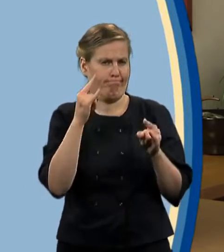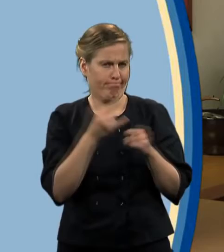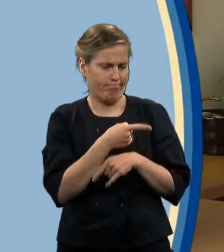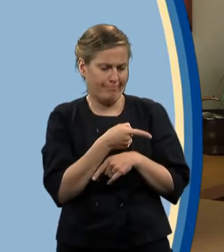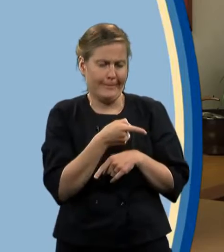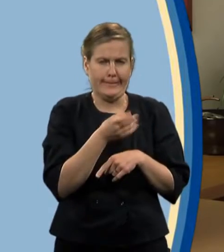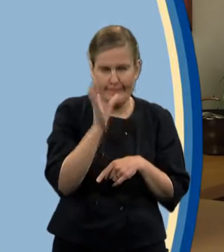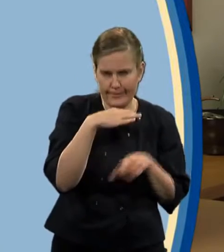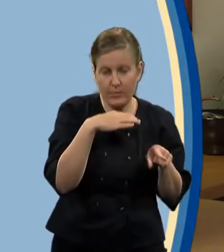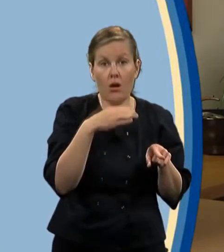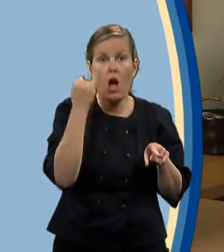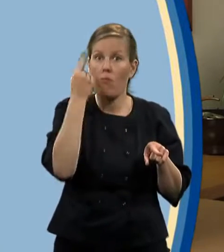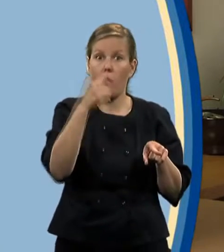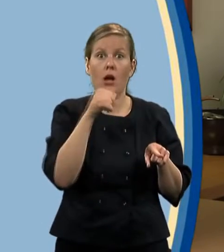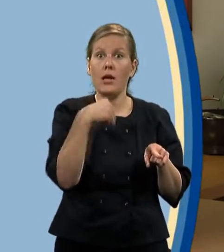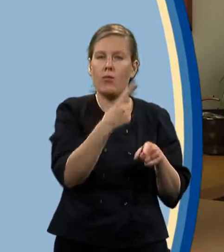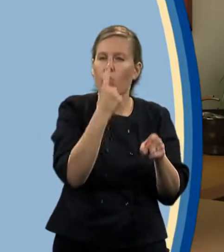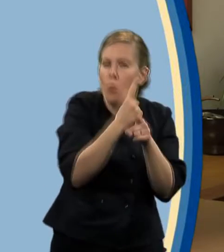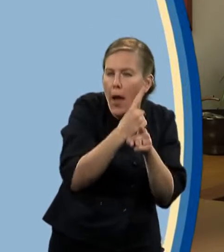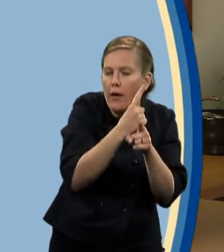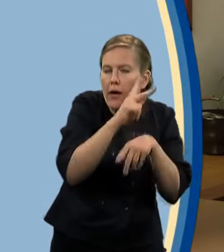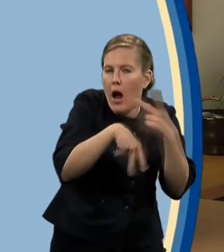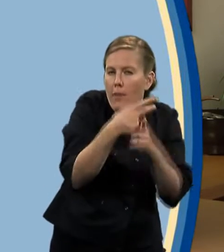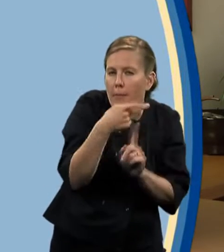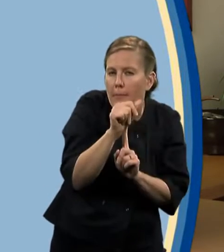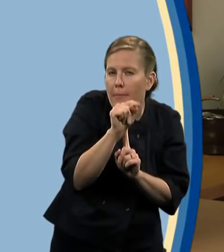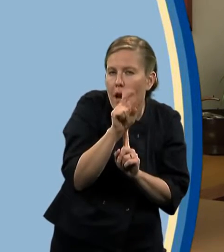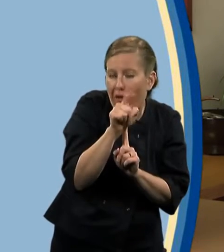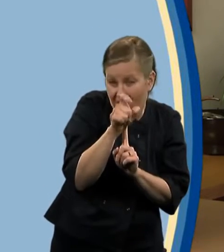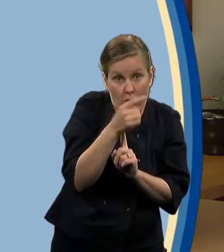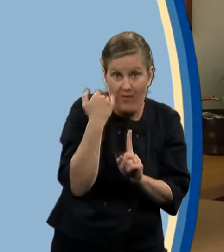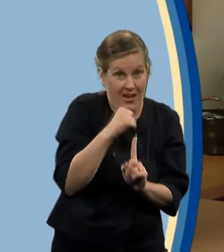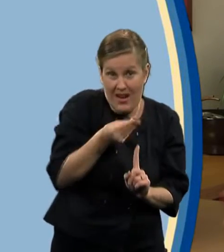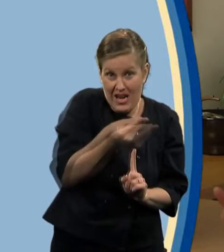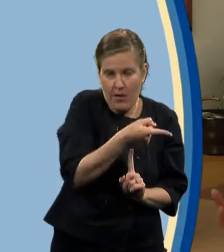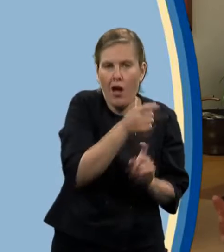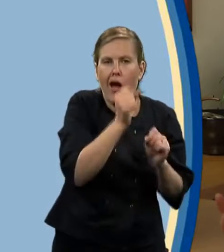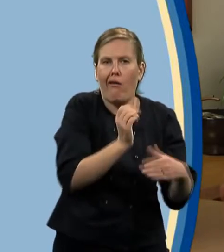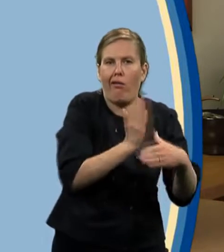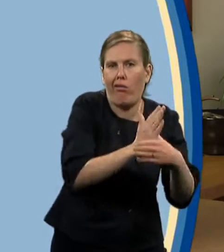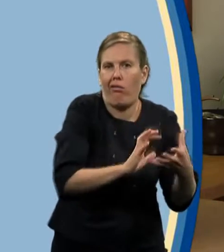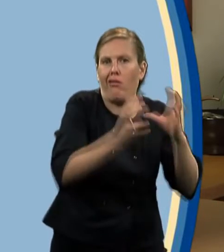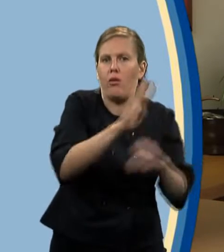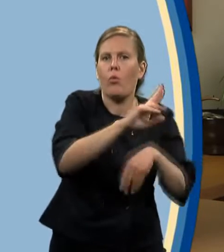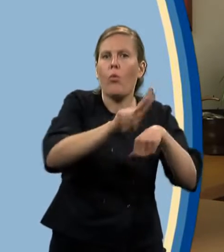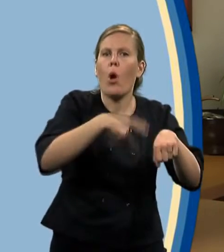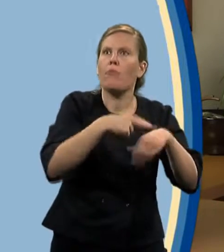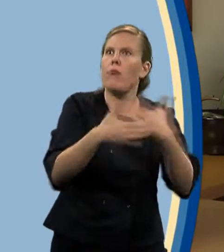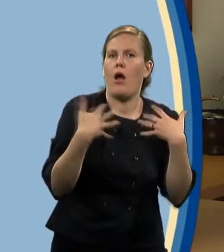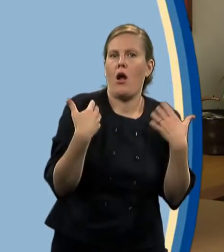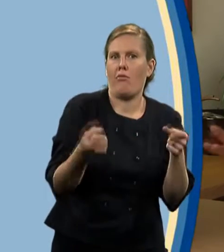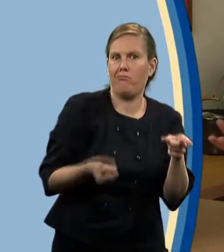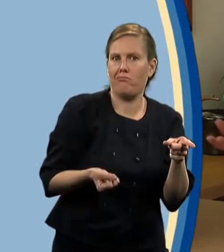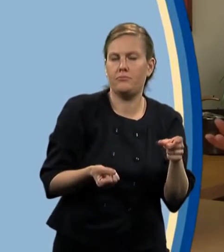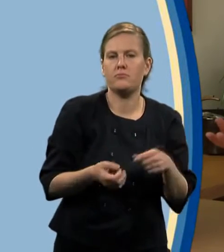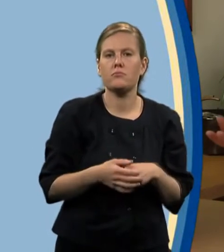processes. So now we look at cochlear implant for a moment. A cochlear implant is not buying your